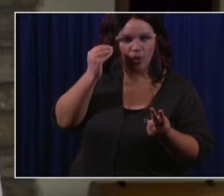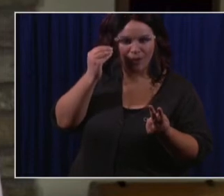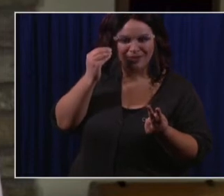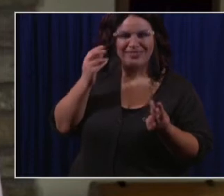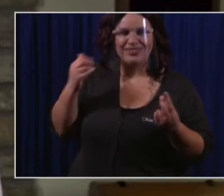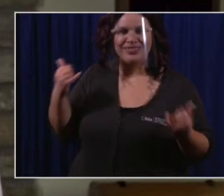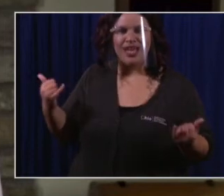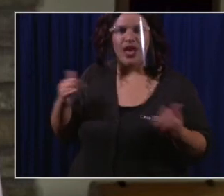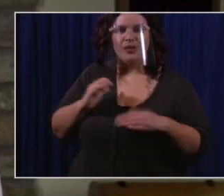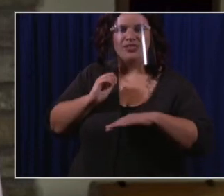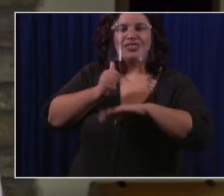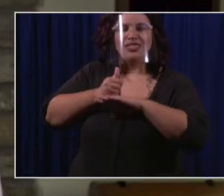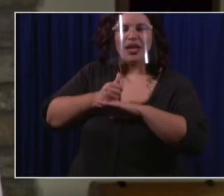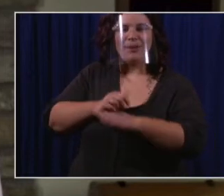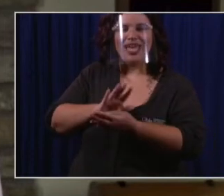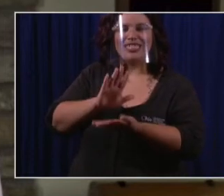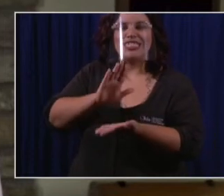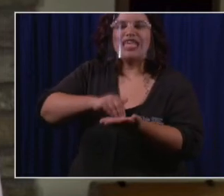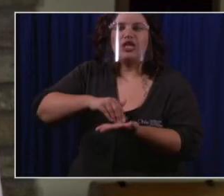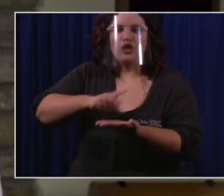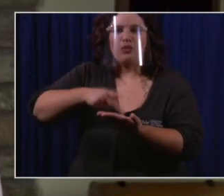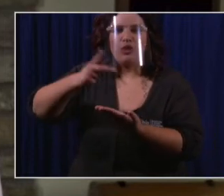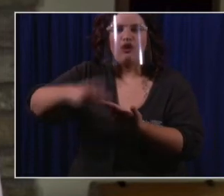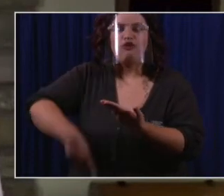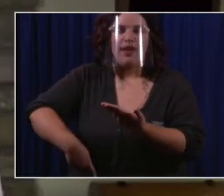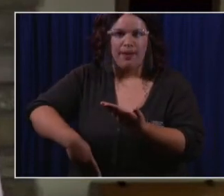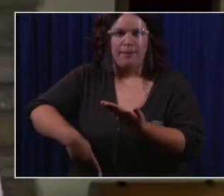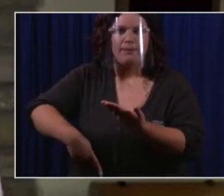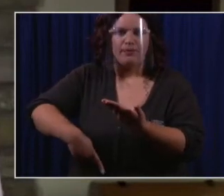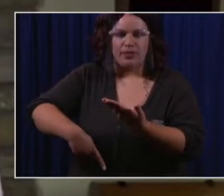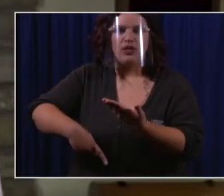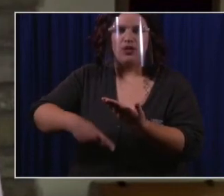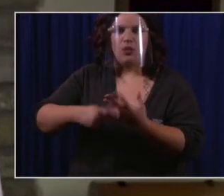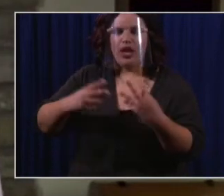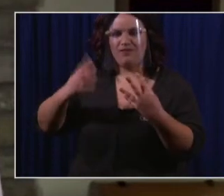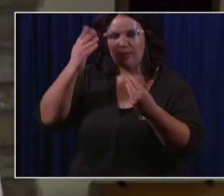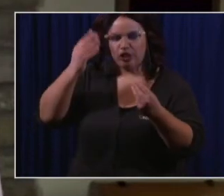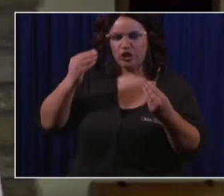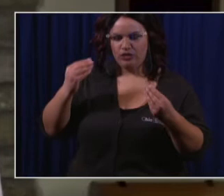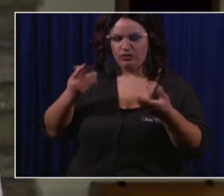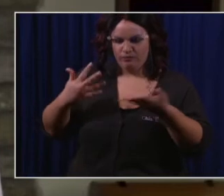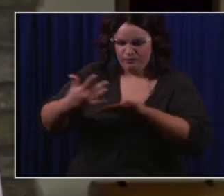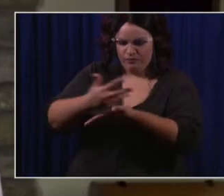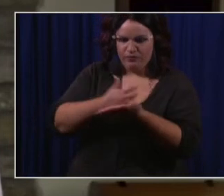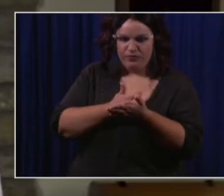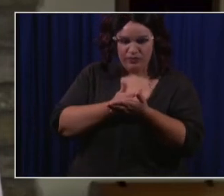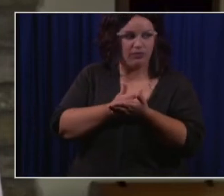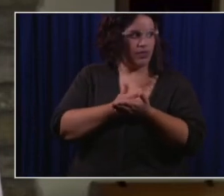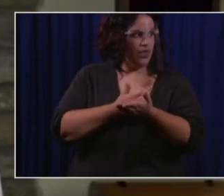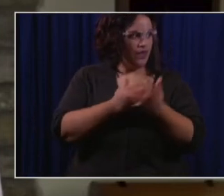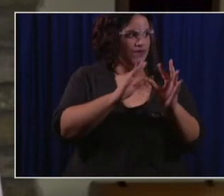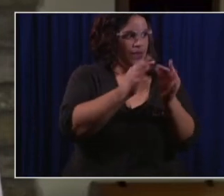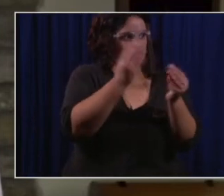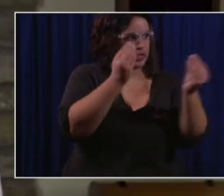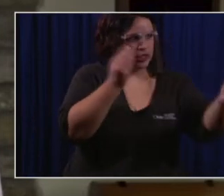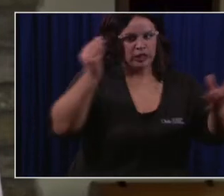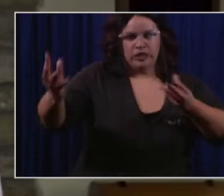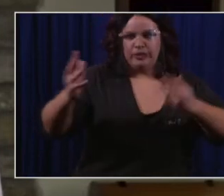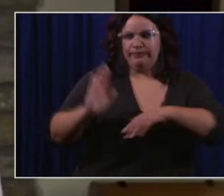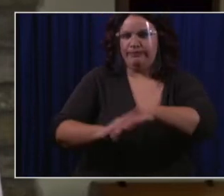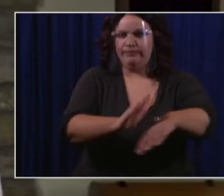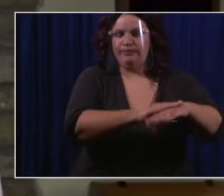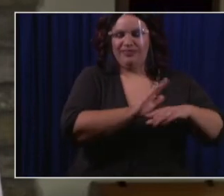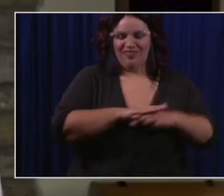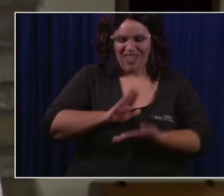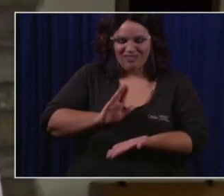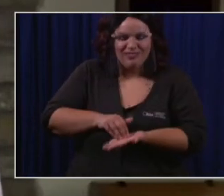is working? And do you feel like families are being notified well enough that COVID patients are coming into those centers?